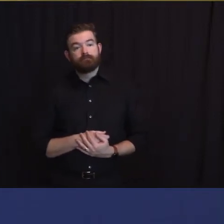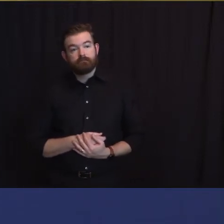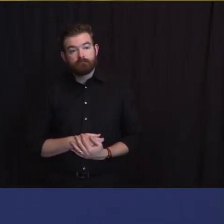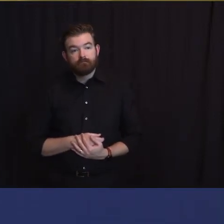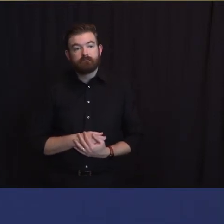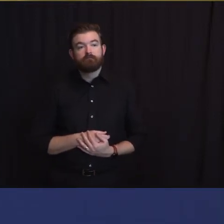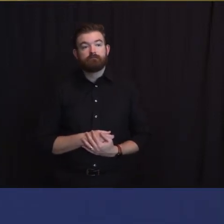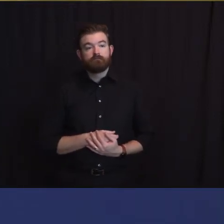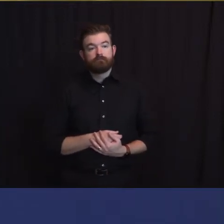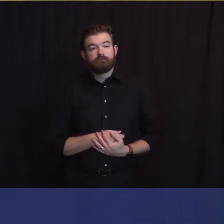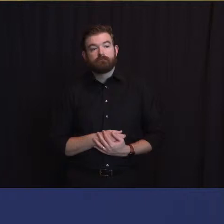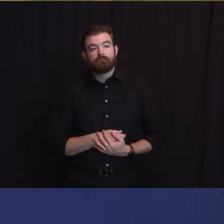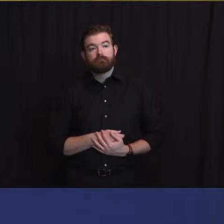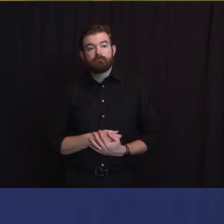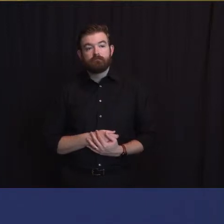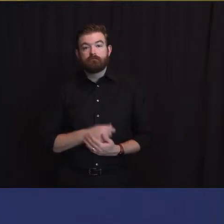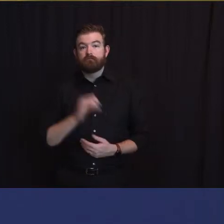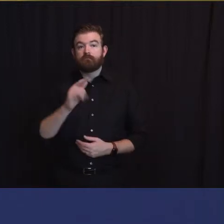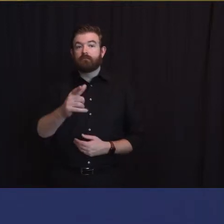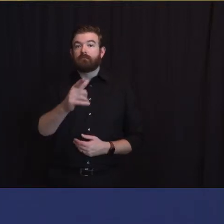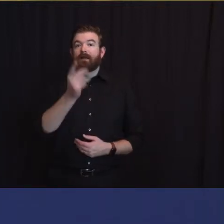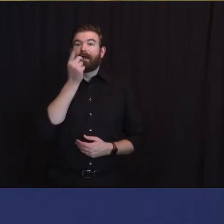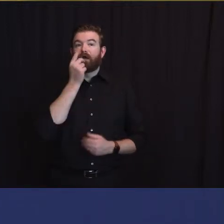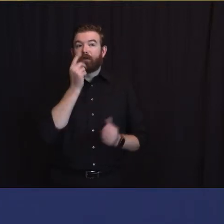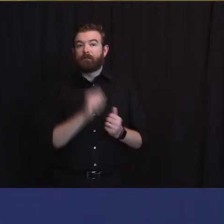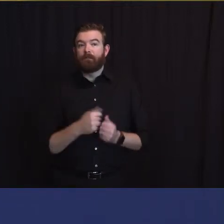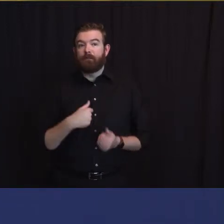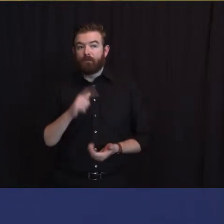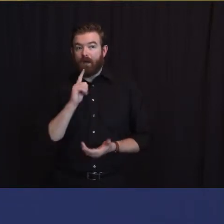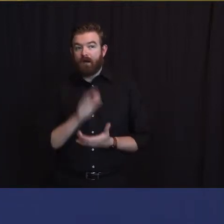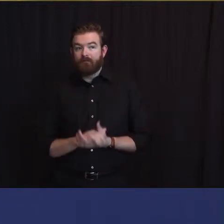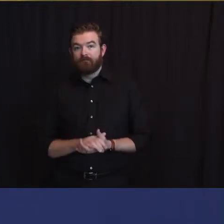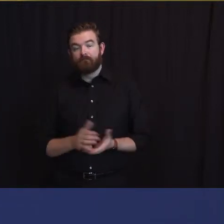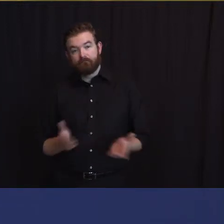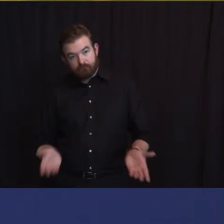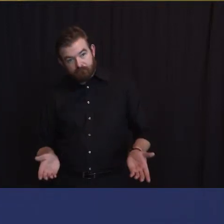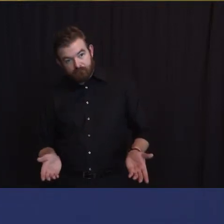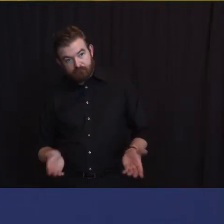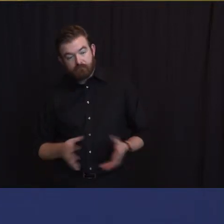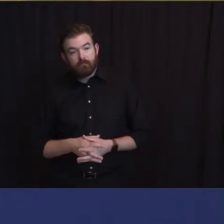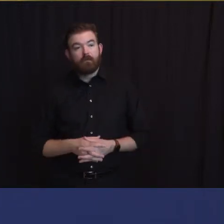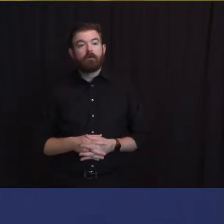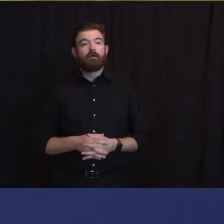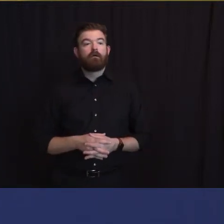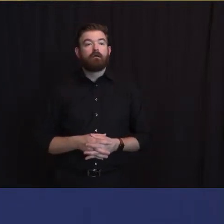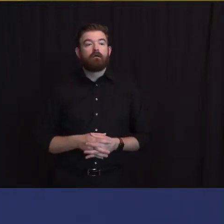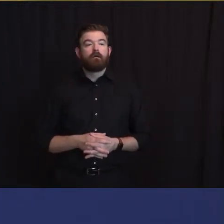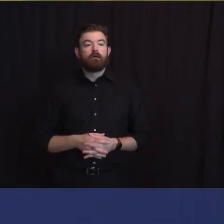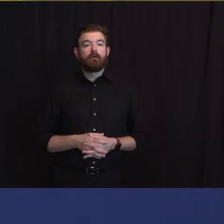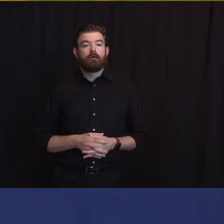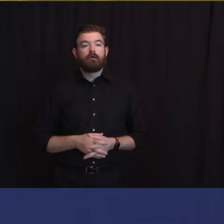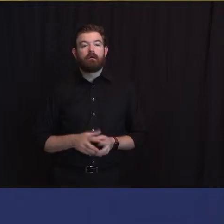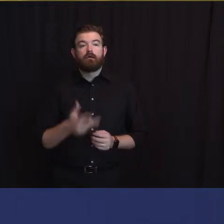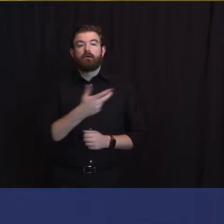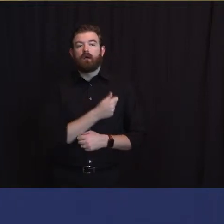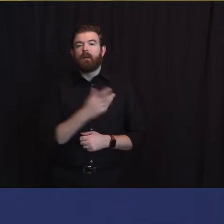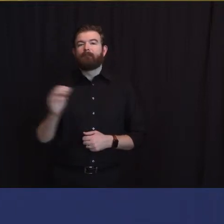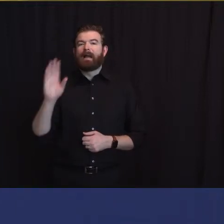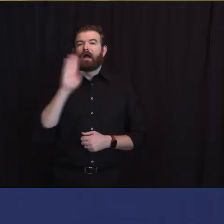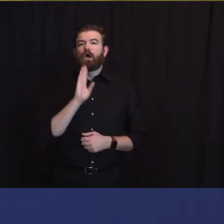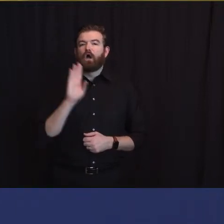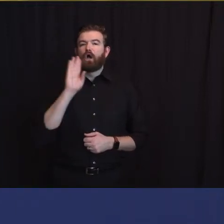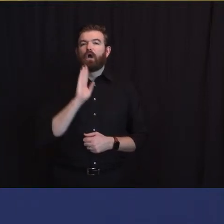us, but the Grateful for the Shot, the pop-up sites, the shot in the beer, the uncork